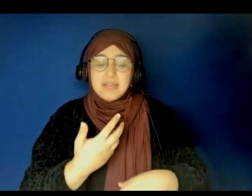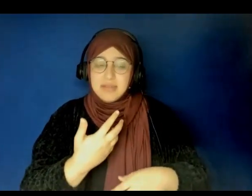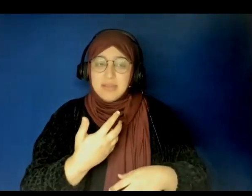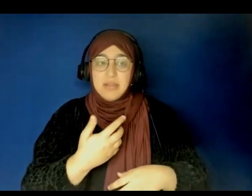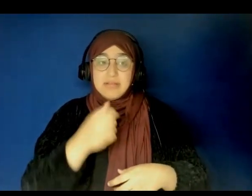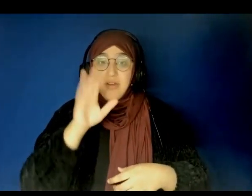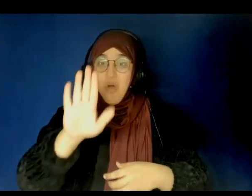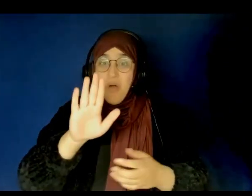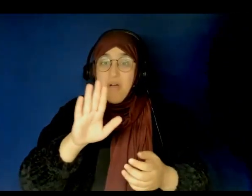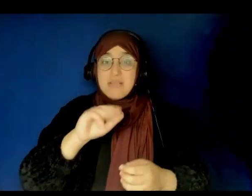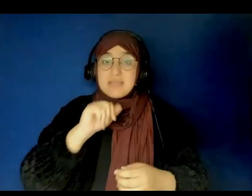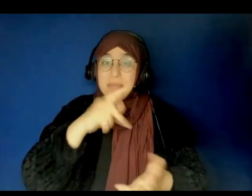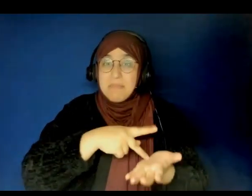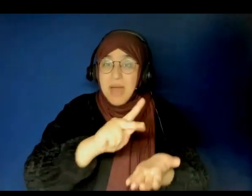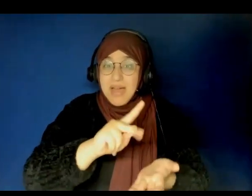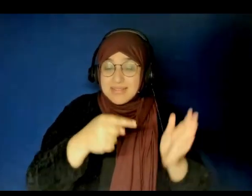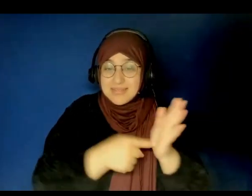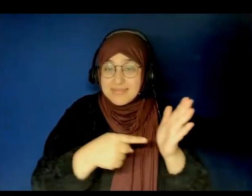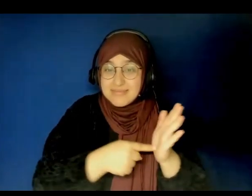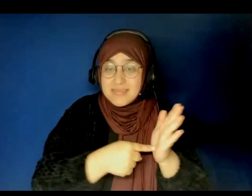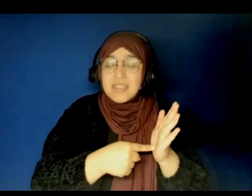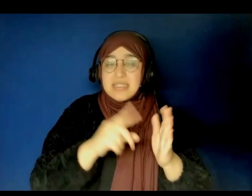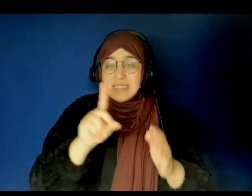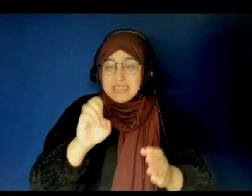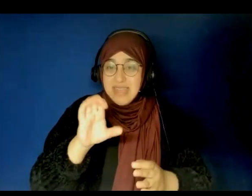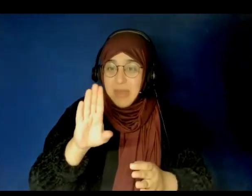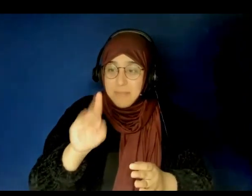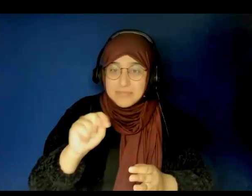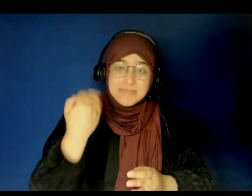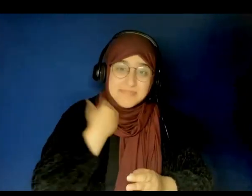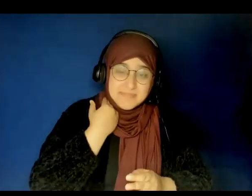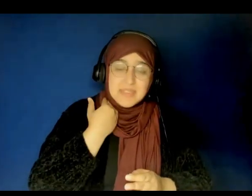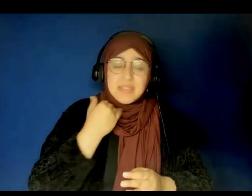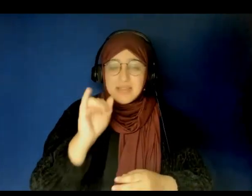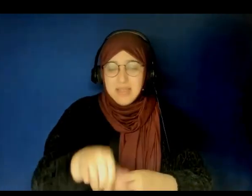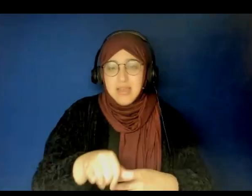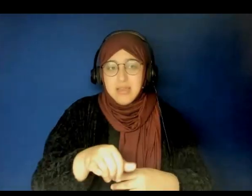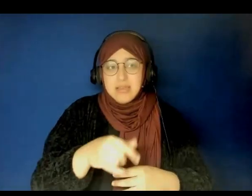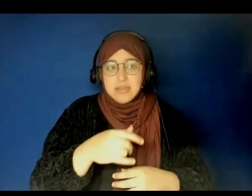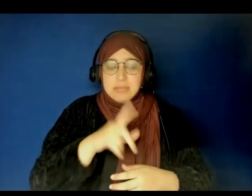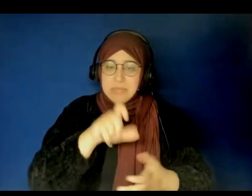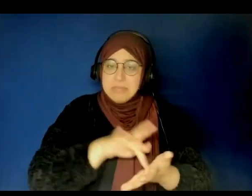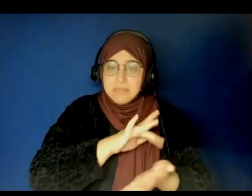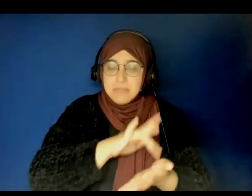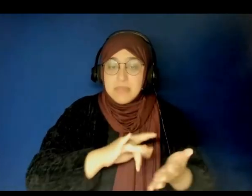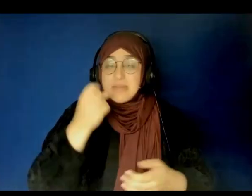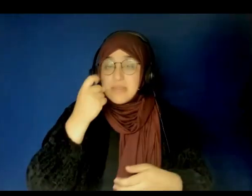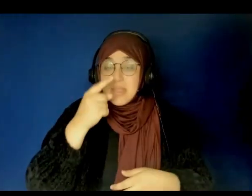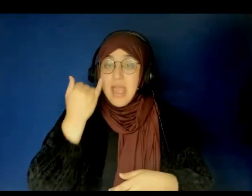point about unpaid debts. If you have credit card debt, that is completely forgiven,